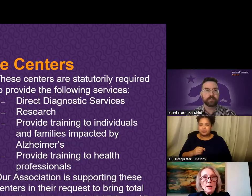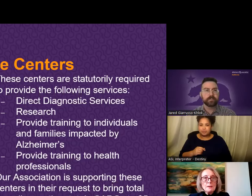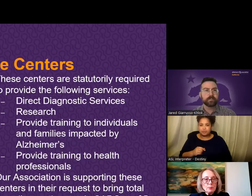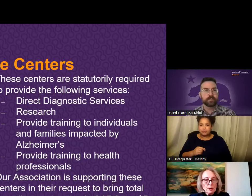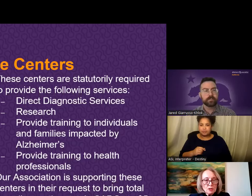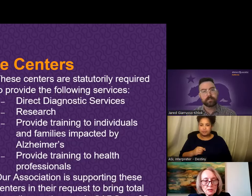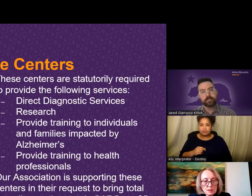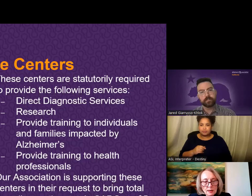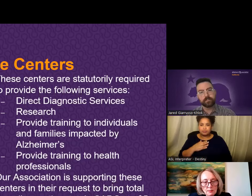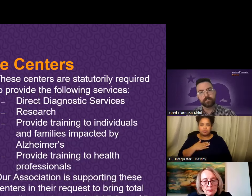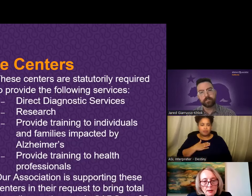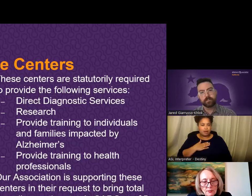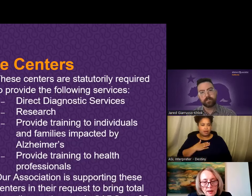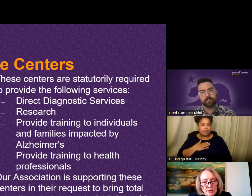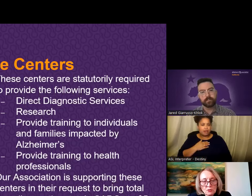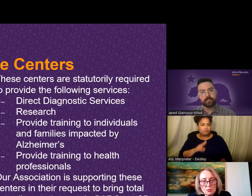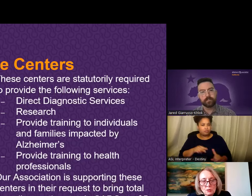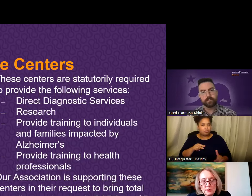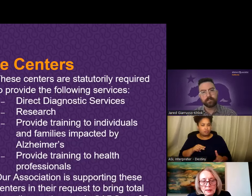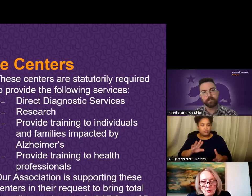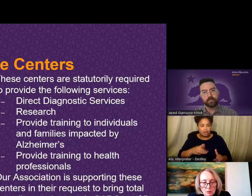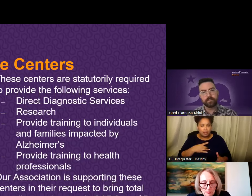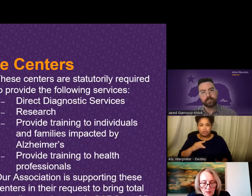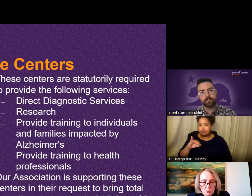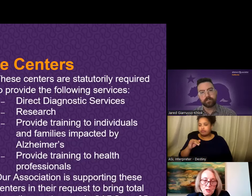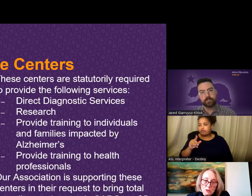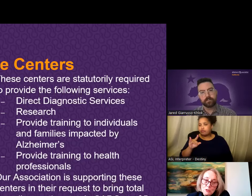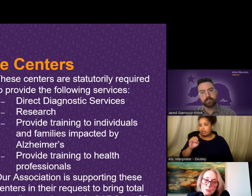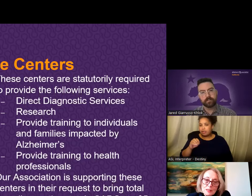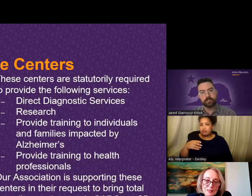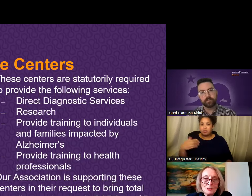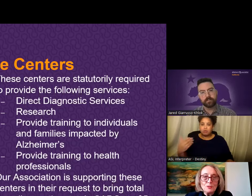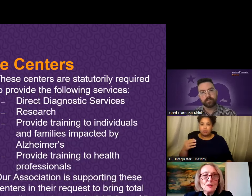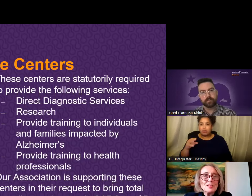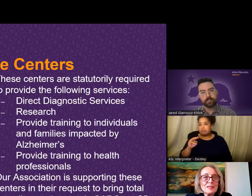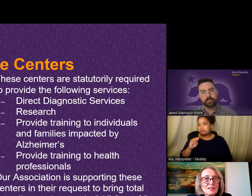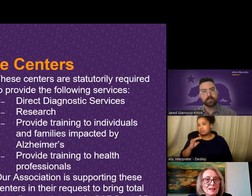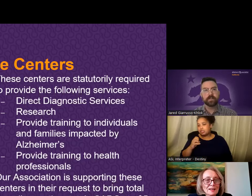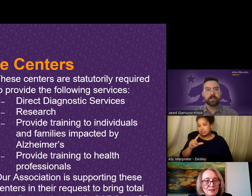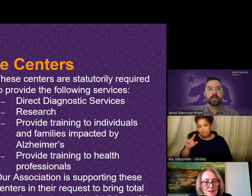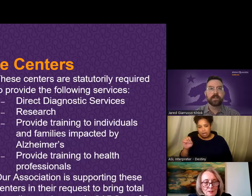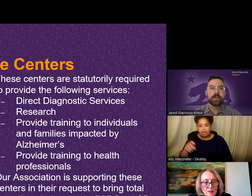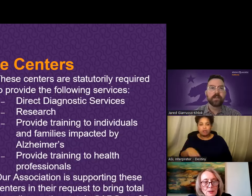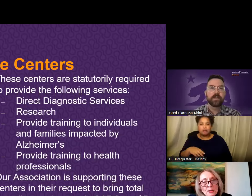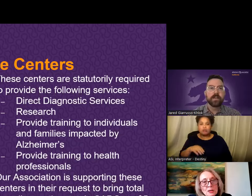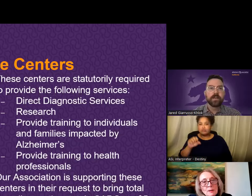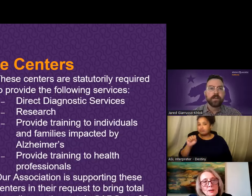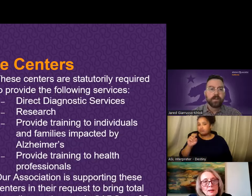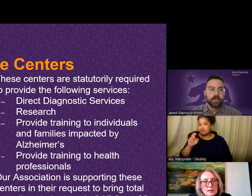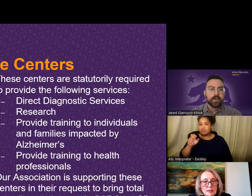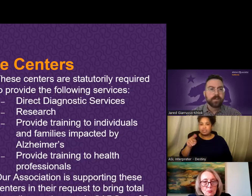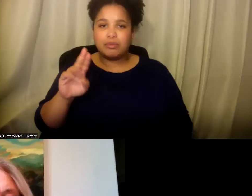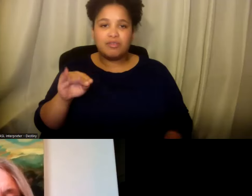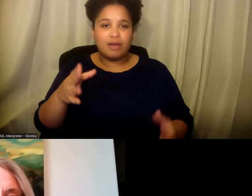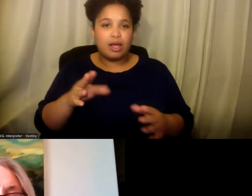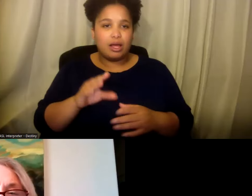So my impression is, and I would love Julie or Michelle or Susan to sort of give us opinion about that